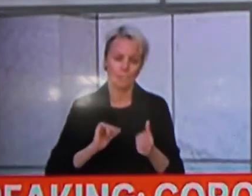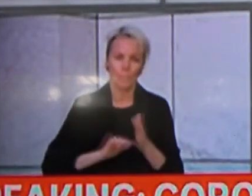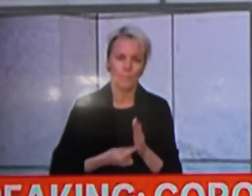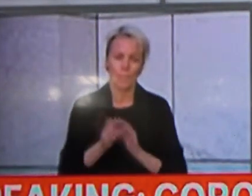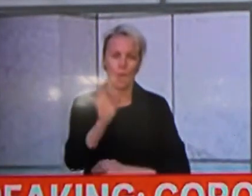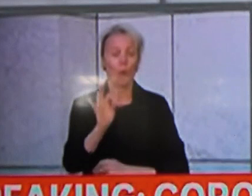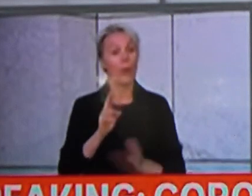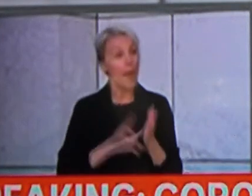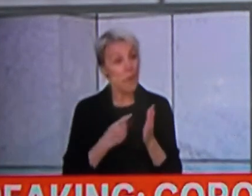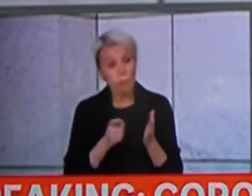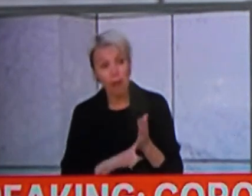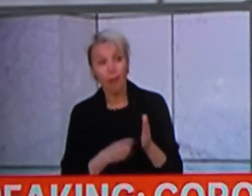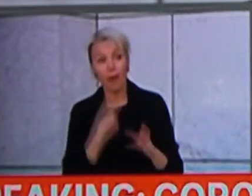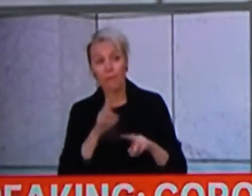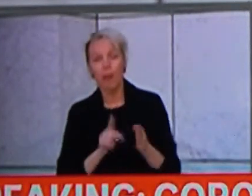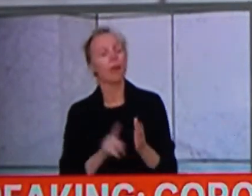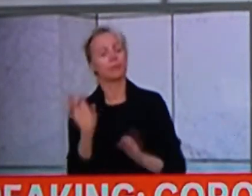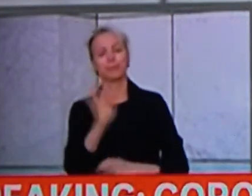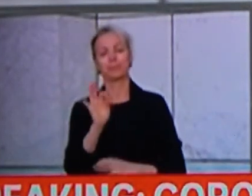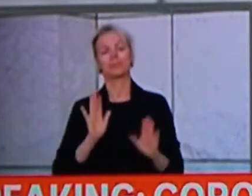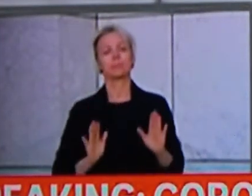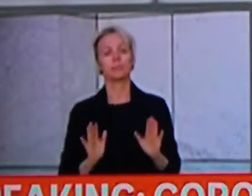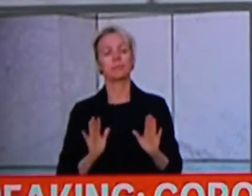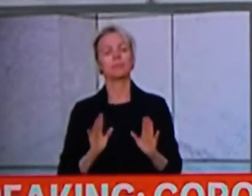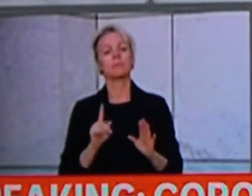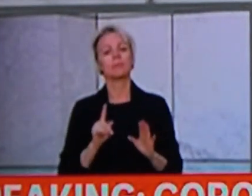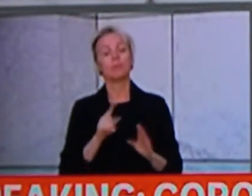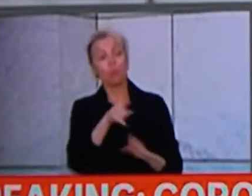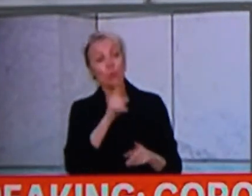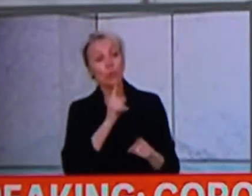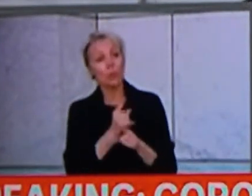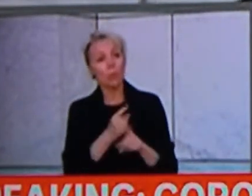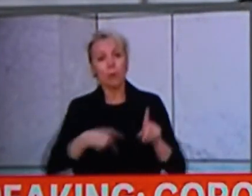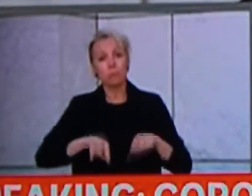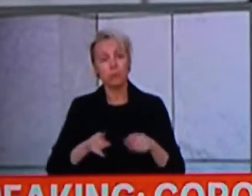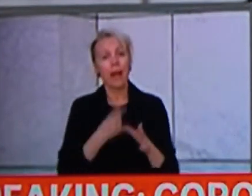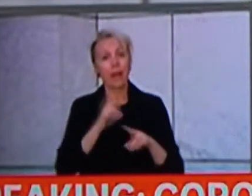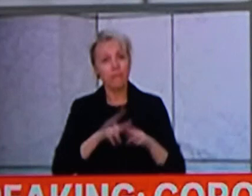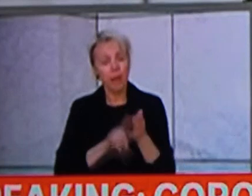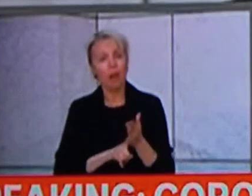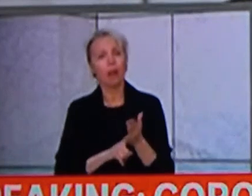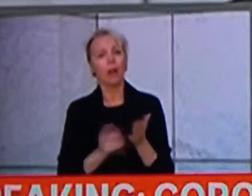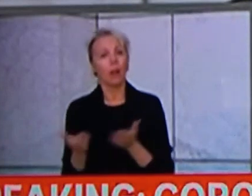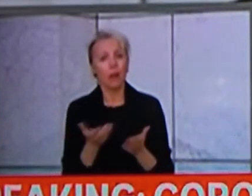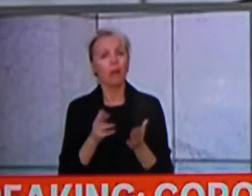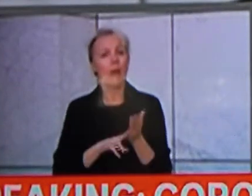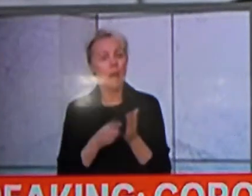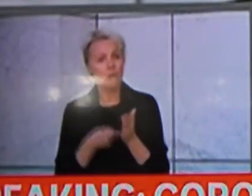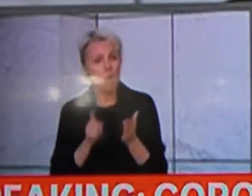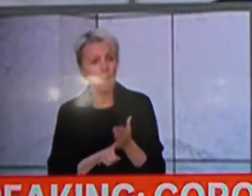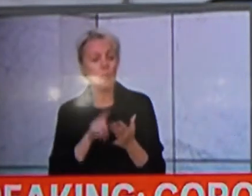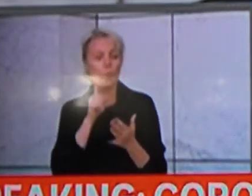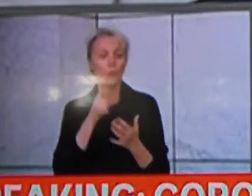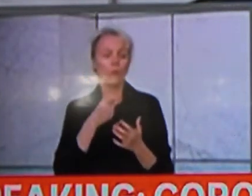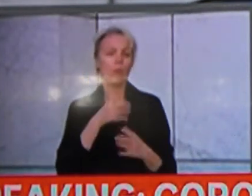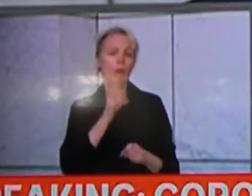AFL, NRL. What we're saying, so you're talking about the AFL and the NRL. Look, we'll work closely with them